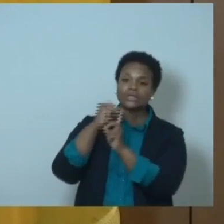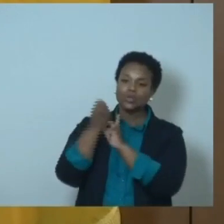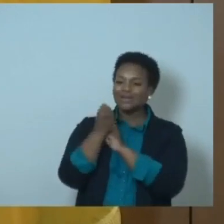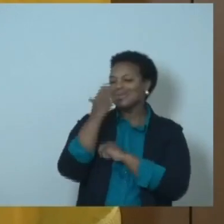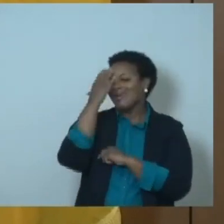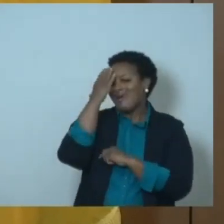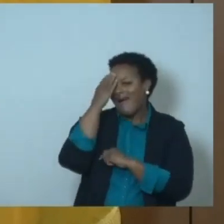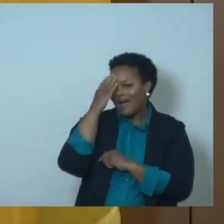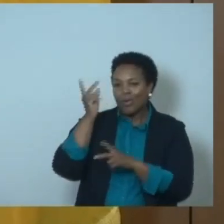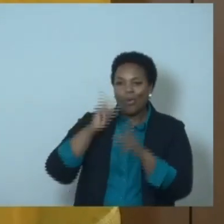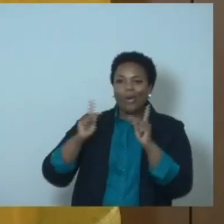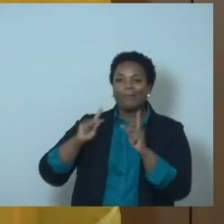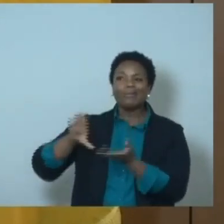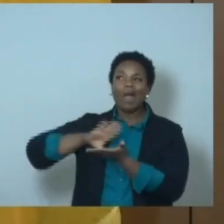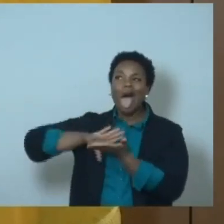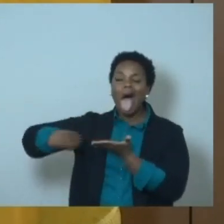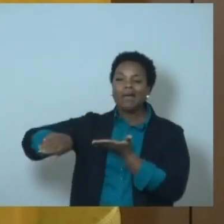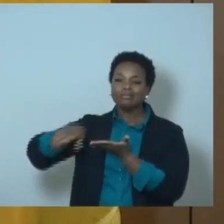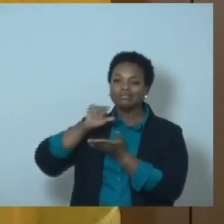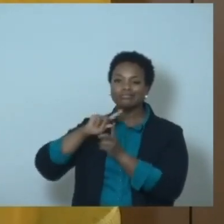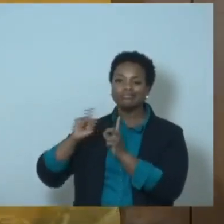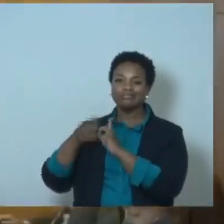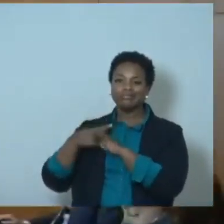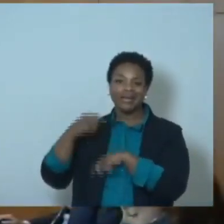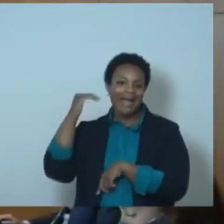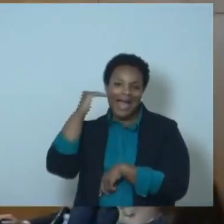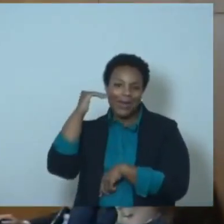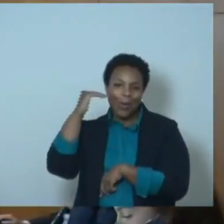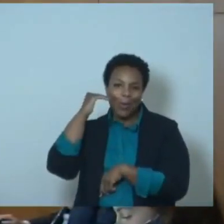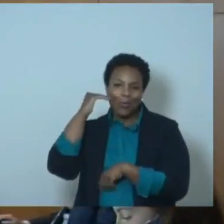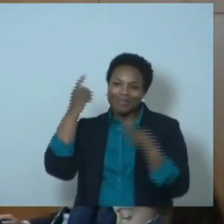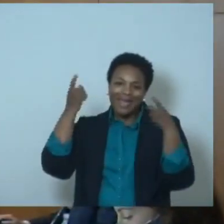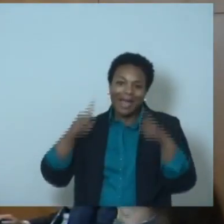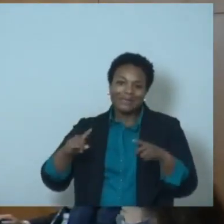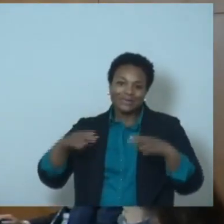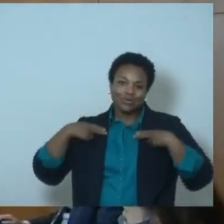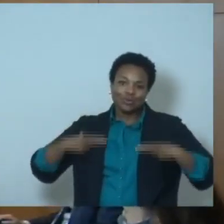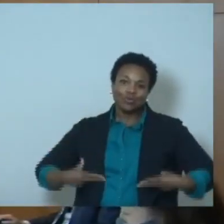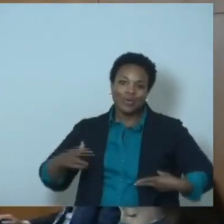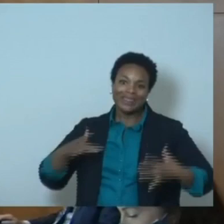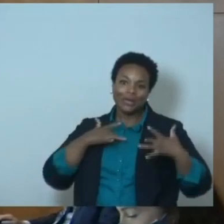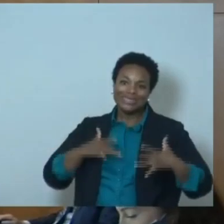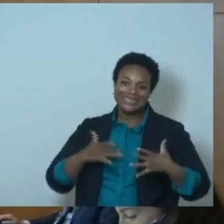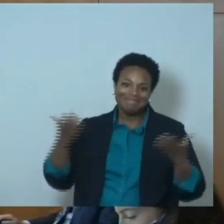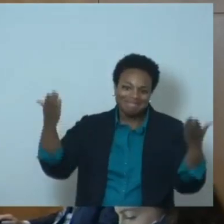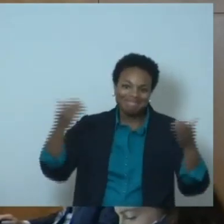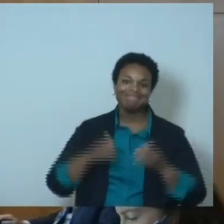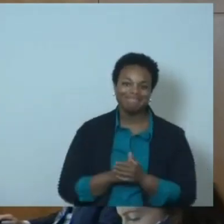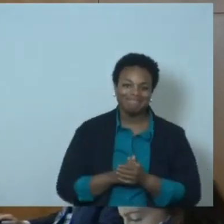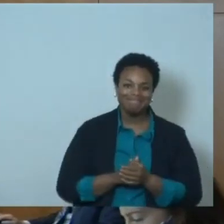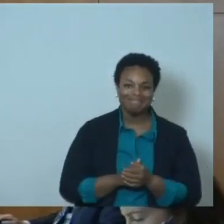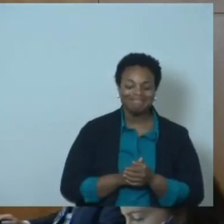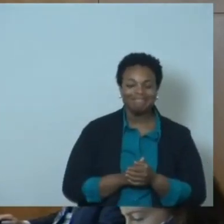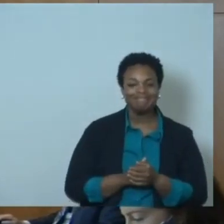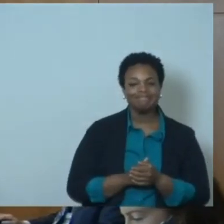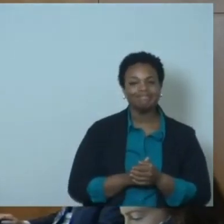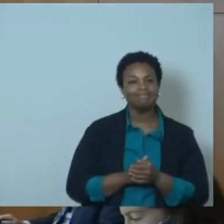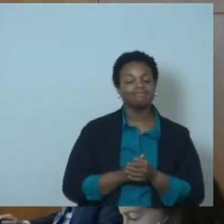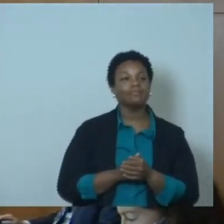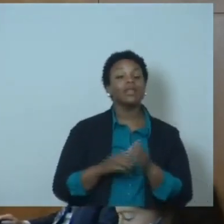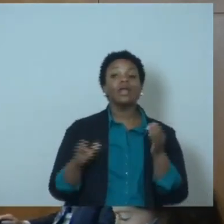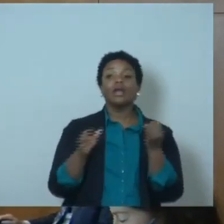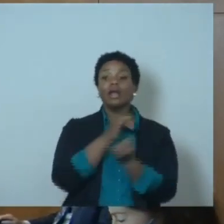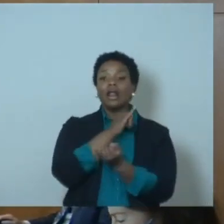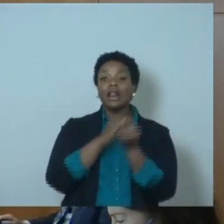that. That's just human nature. Unfortunately, Thank you, Governor. And it looks like this will be our